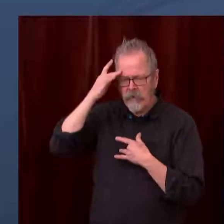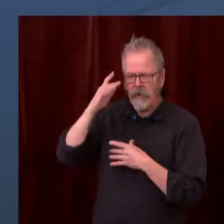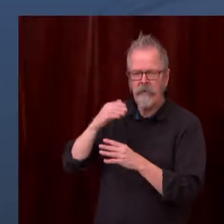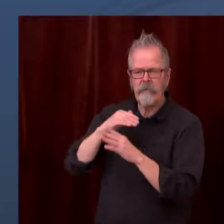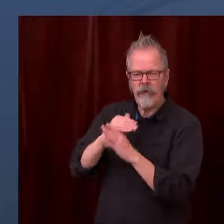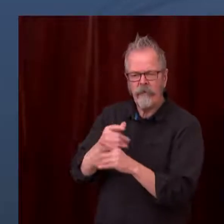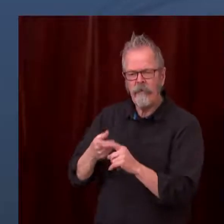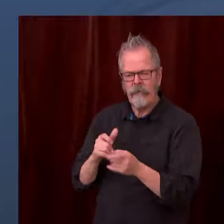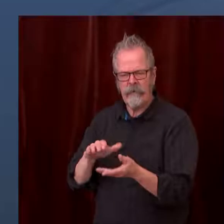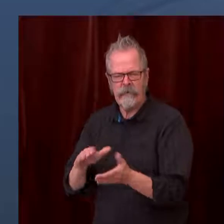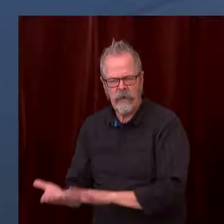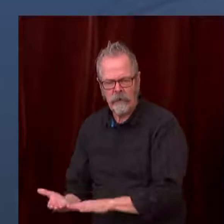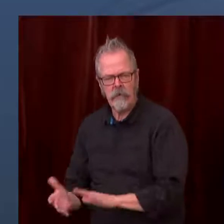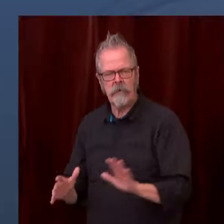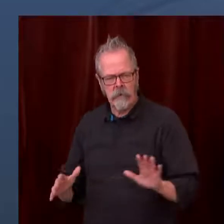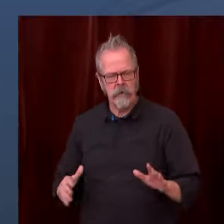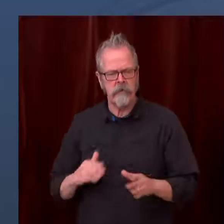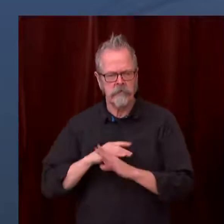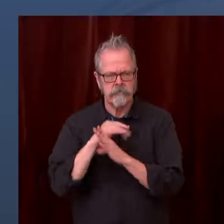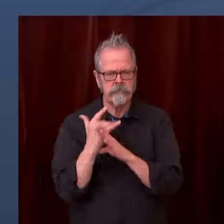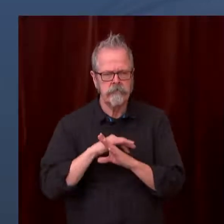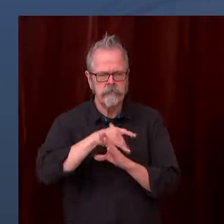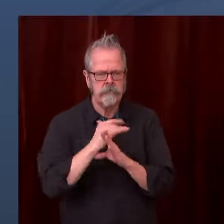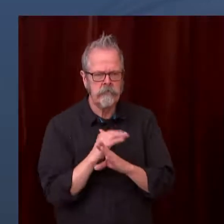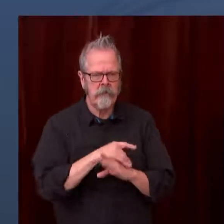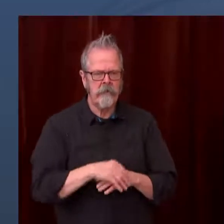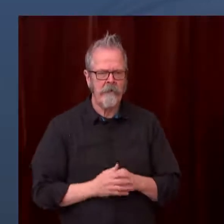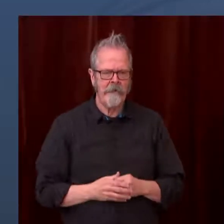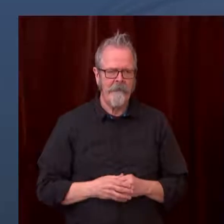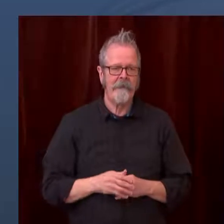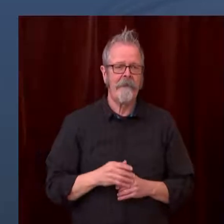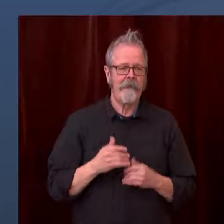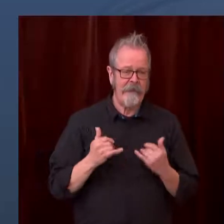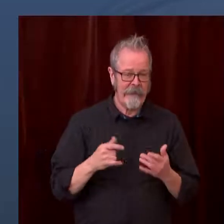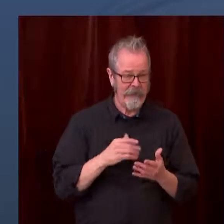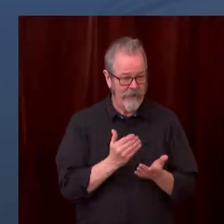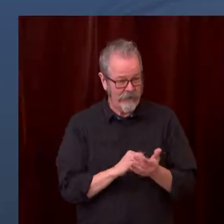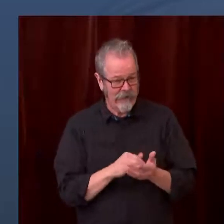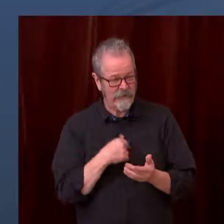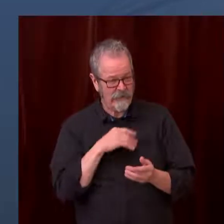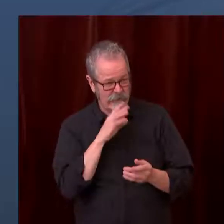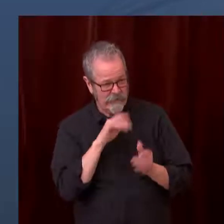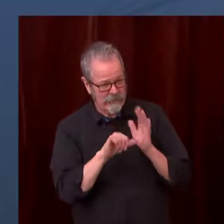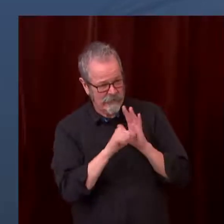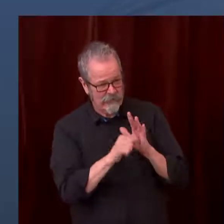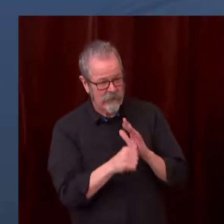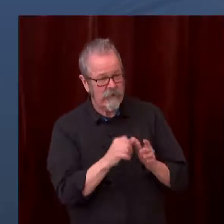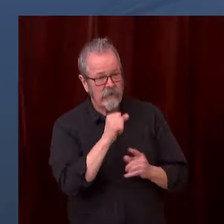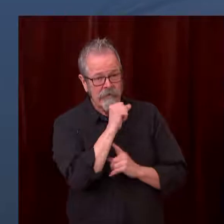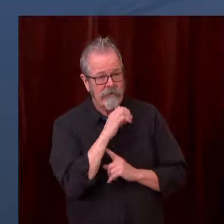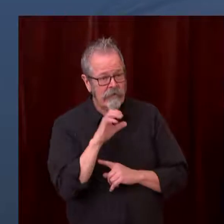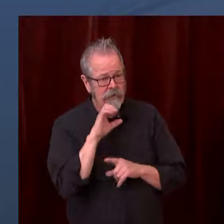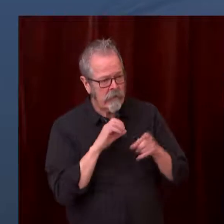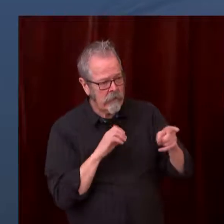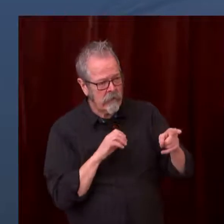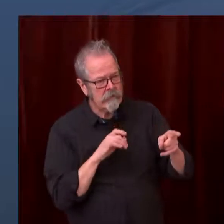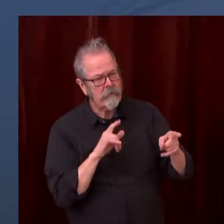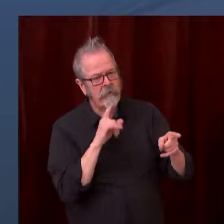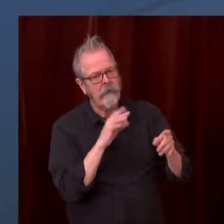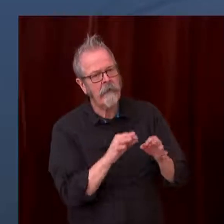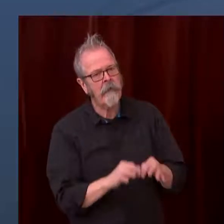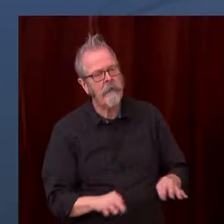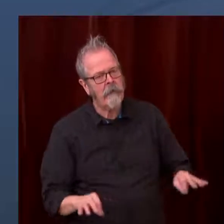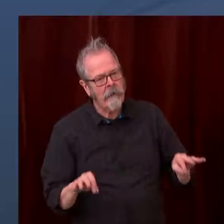it is absolutely critical to all of us at Department of Health that our seniors continue to seek vaccine, and they